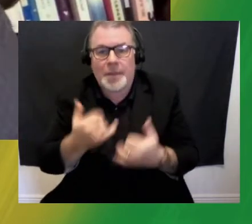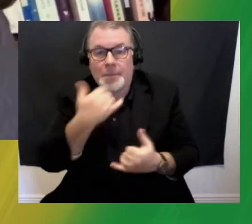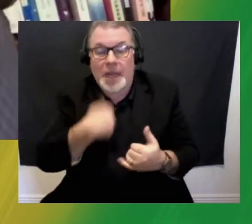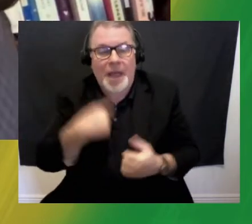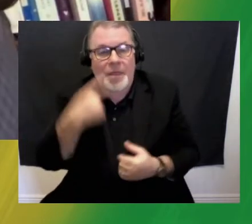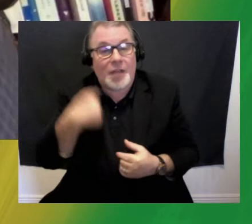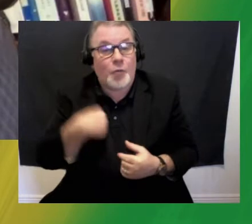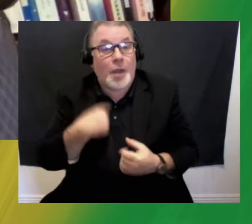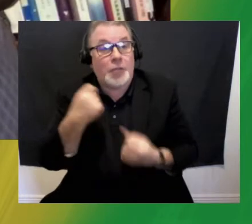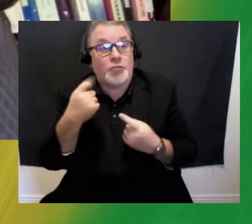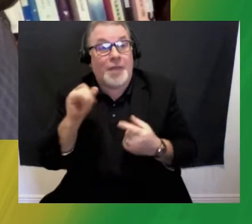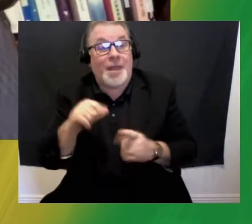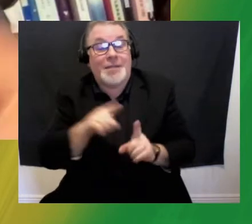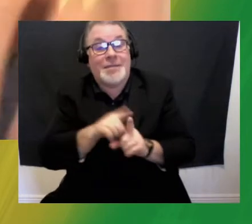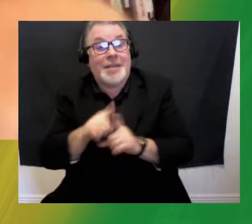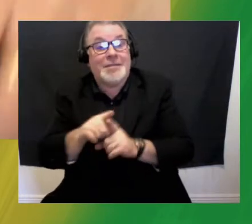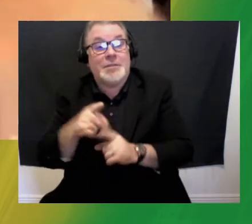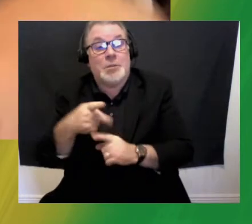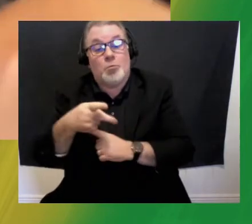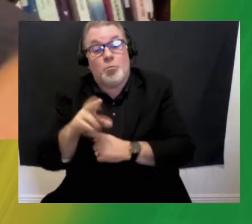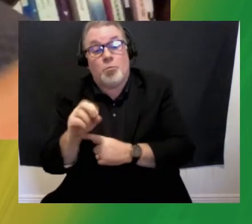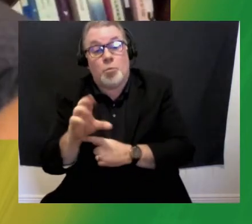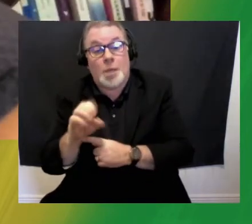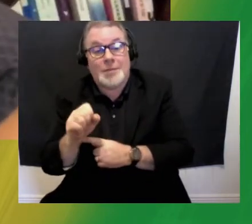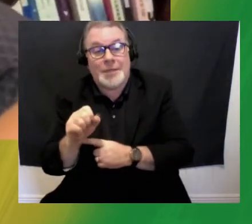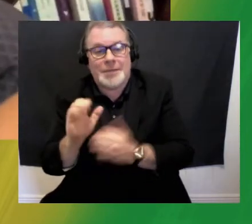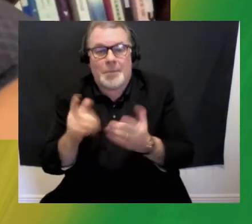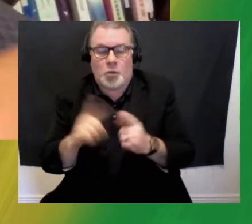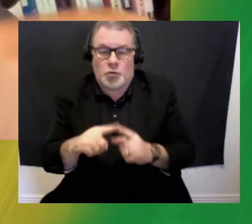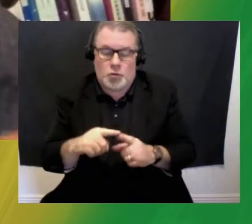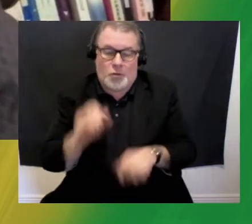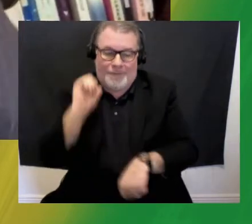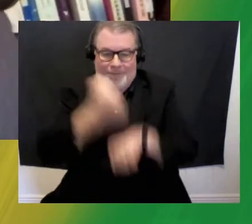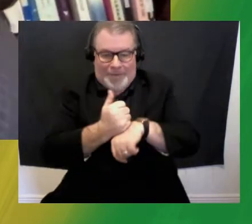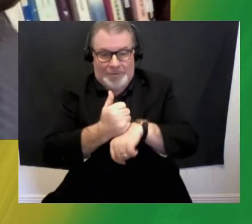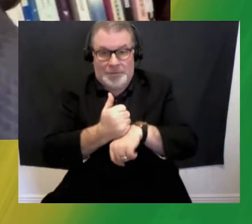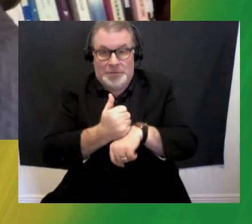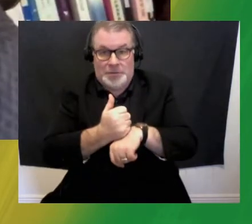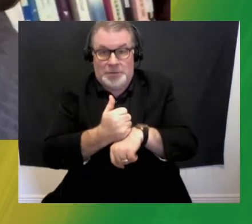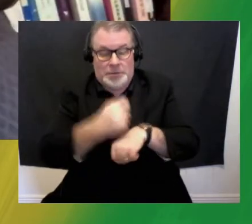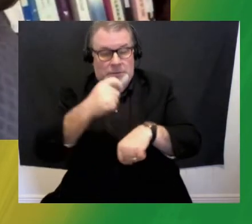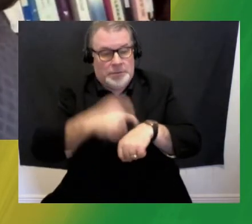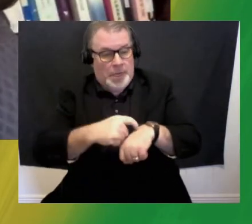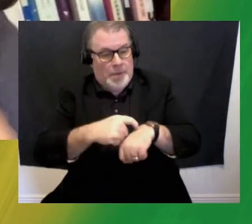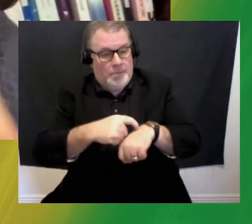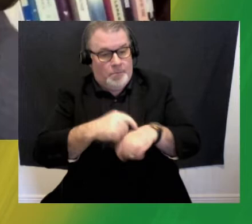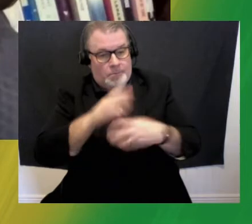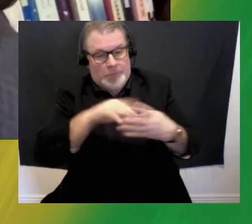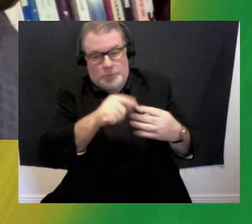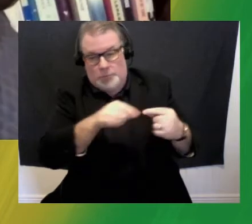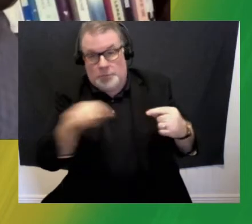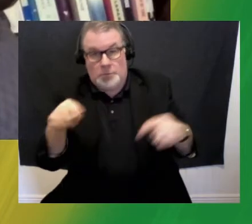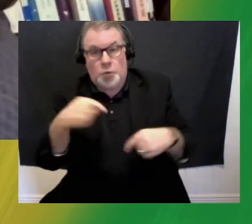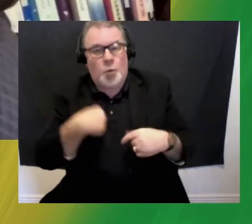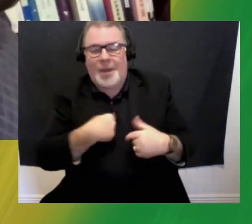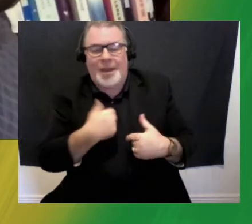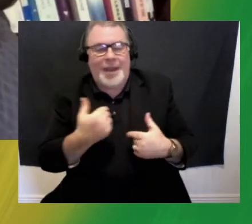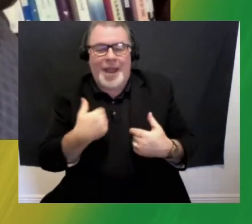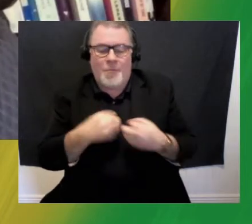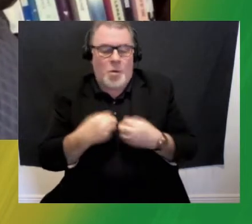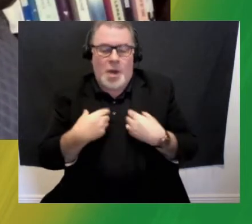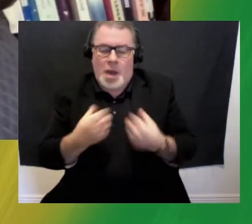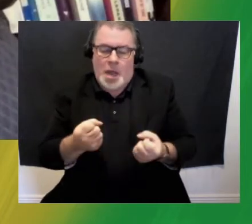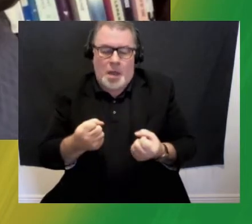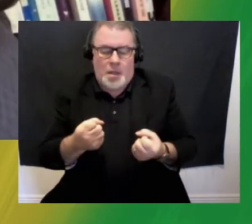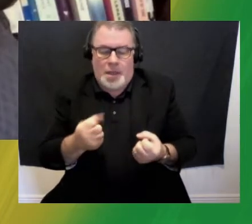a process, in other words, as opposed to this fixed thing in time, that we have a healthier attitude about our own relationship to the